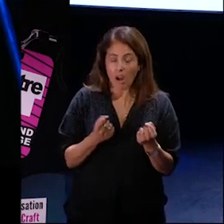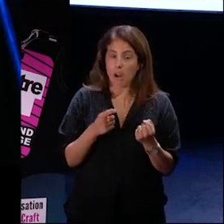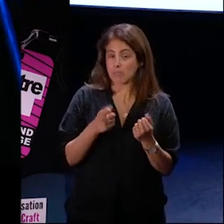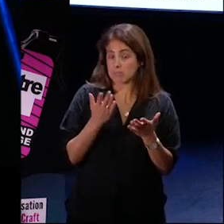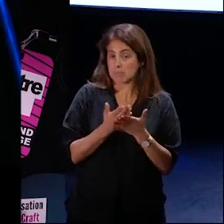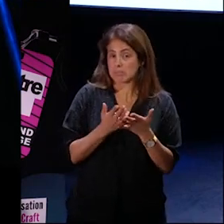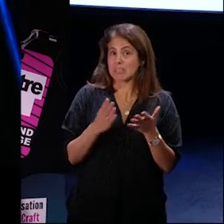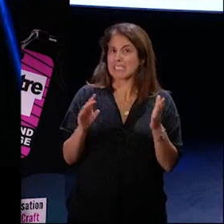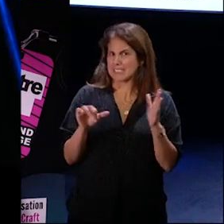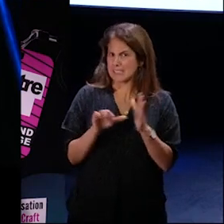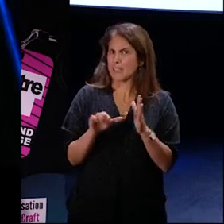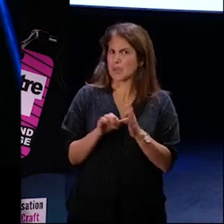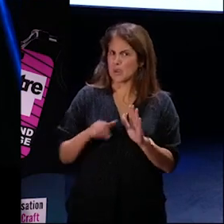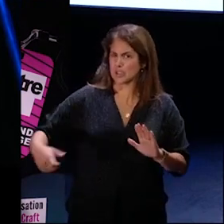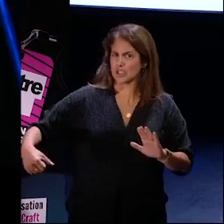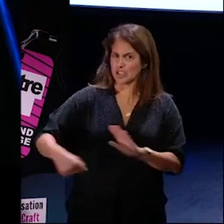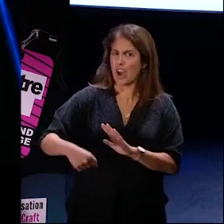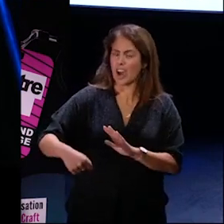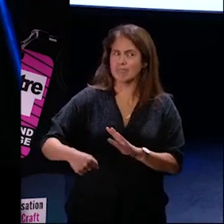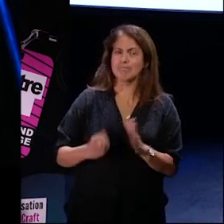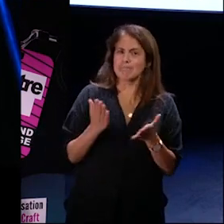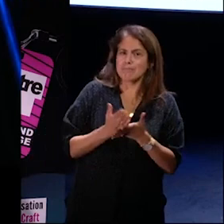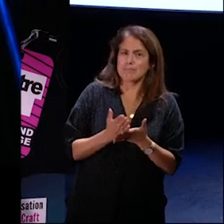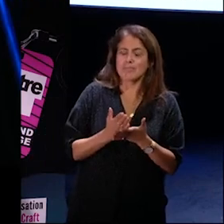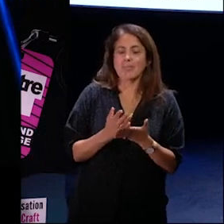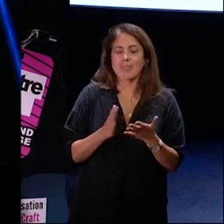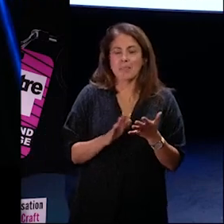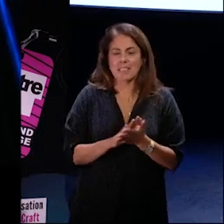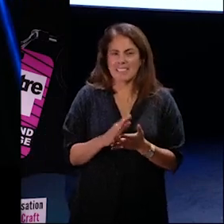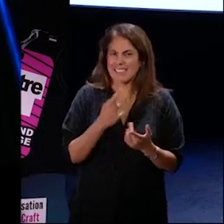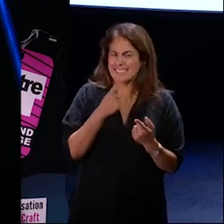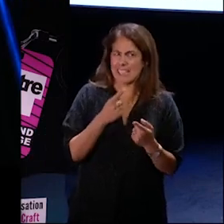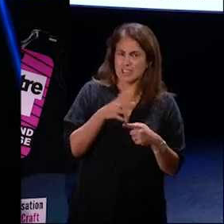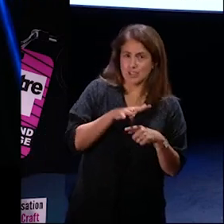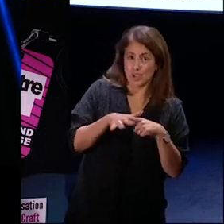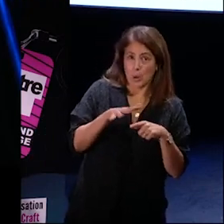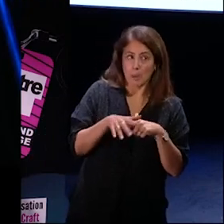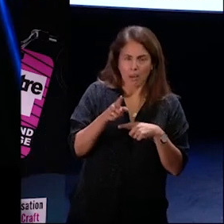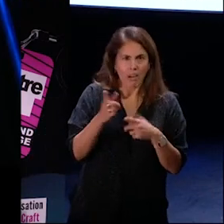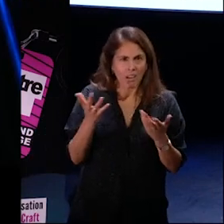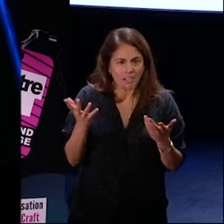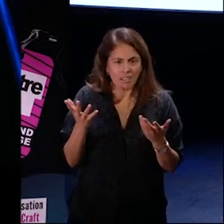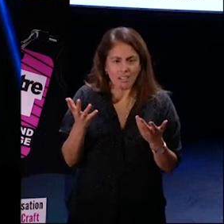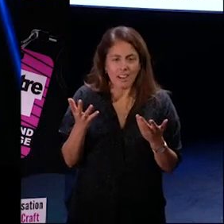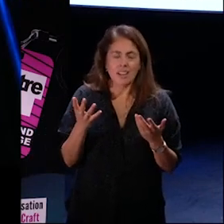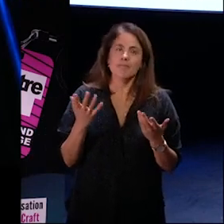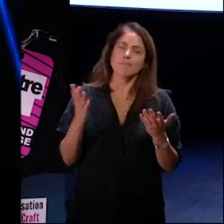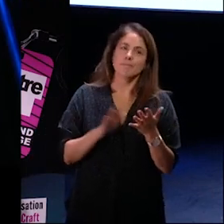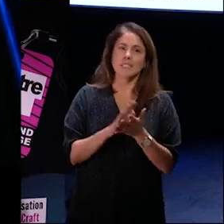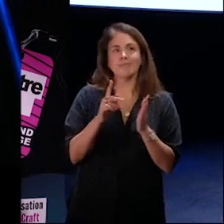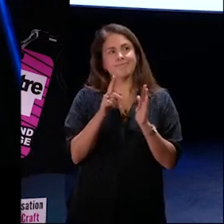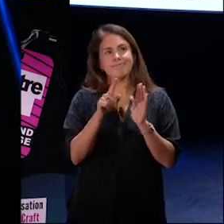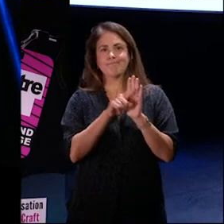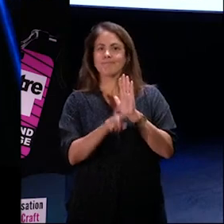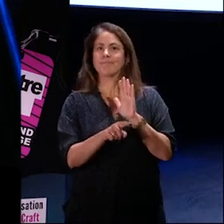very difficult to charge. And I think I sort of say that as a joke, but it's sort of reflective to me of